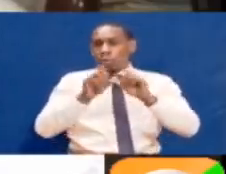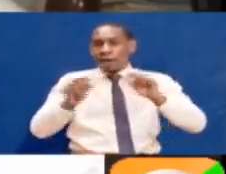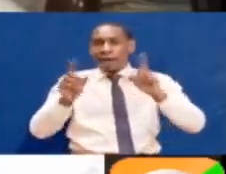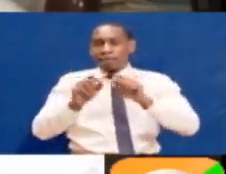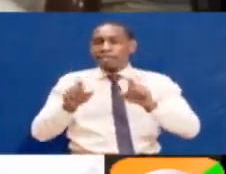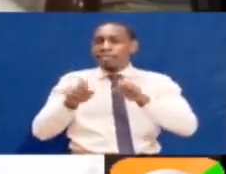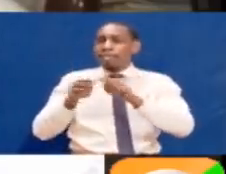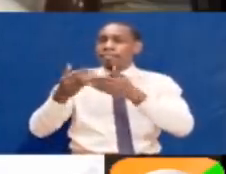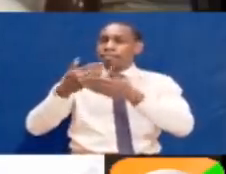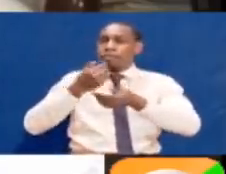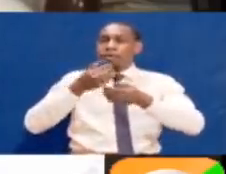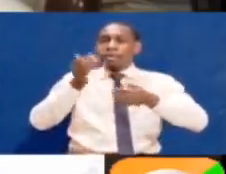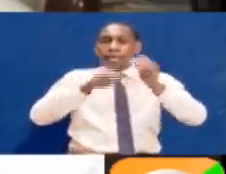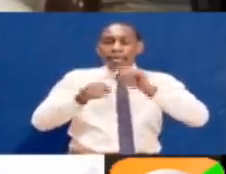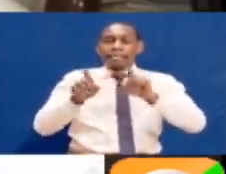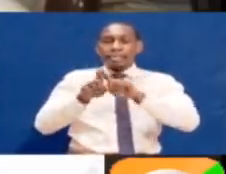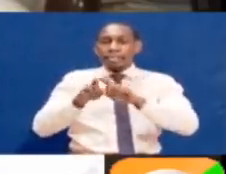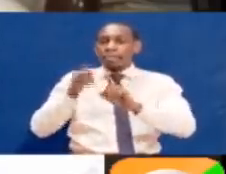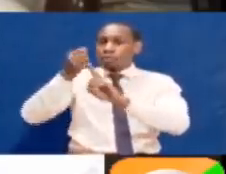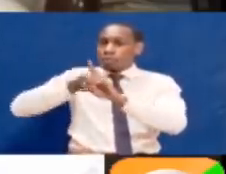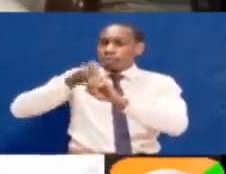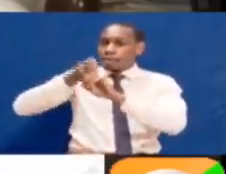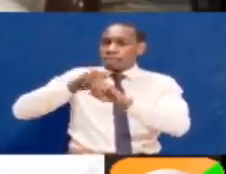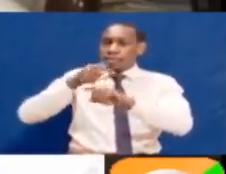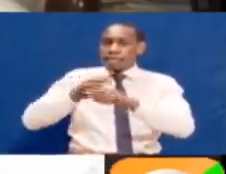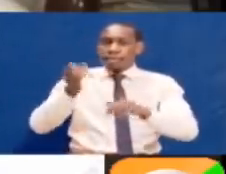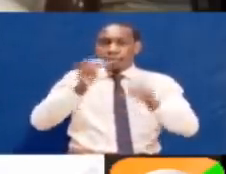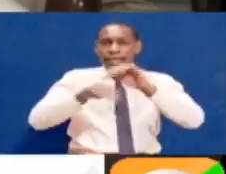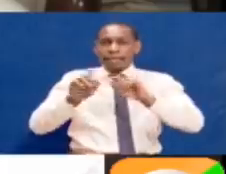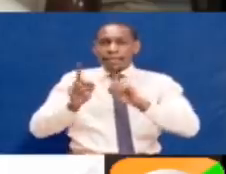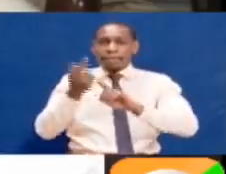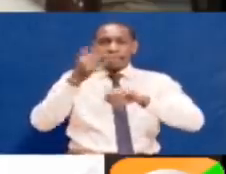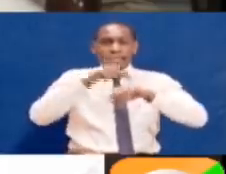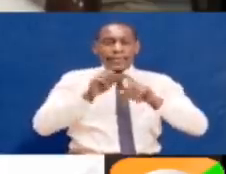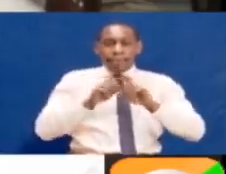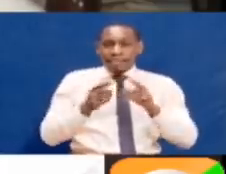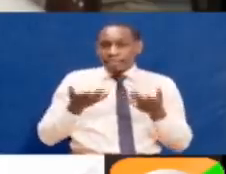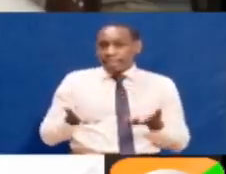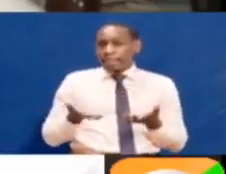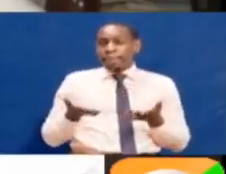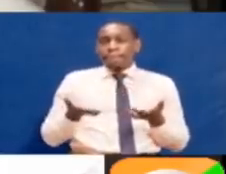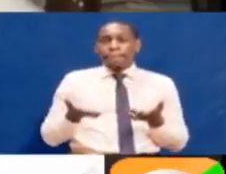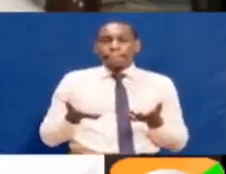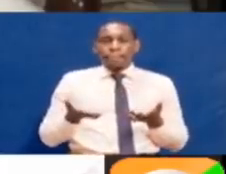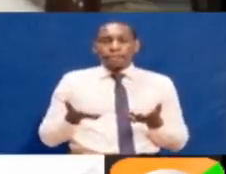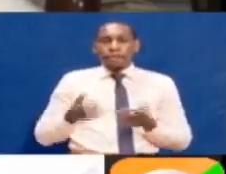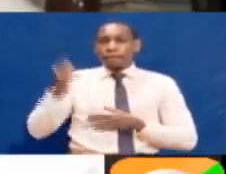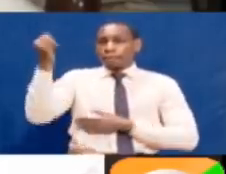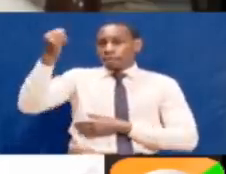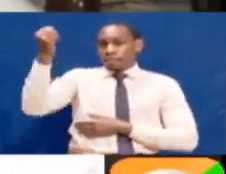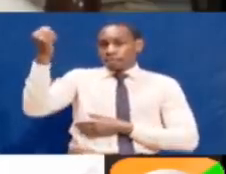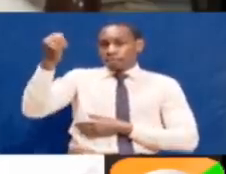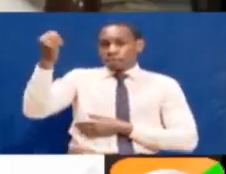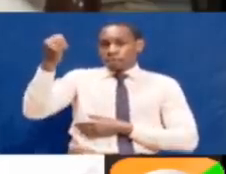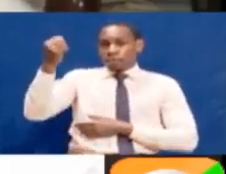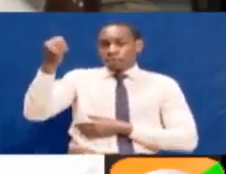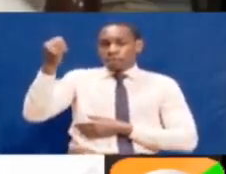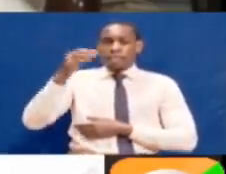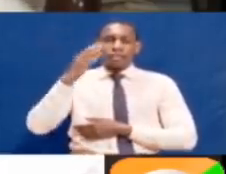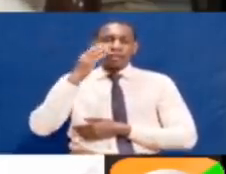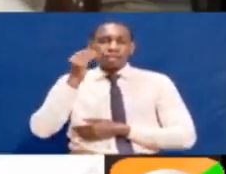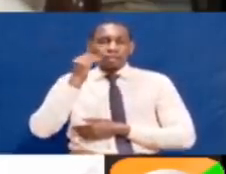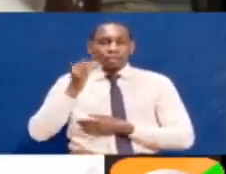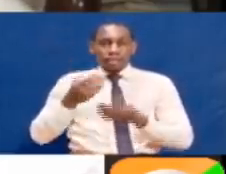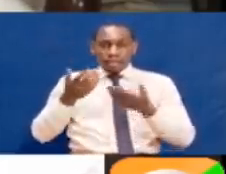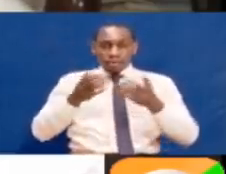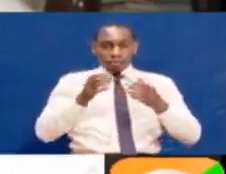from before I was elected. I did that when I was elected in the first term. But you know, because of political expediency, people